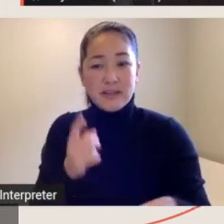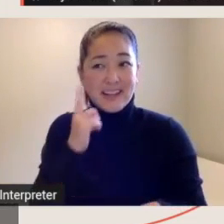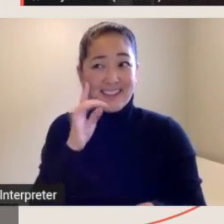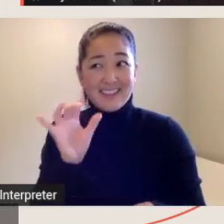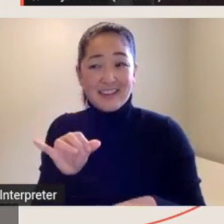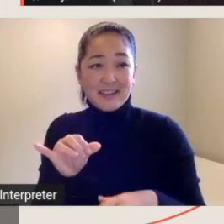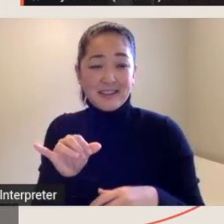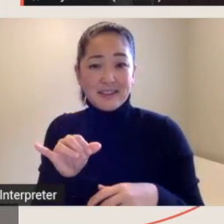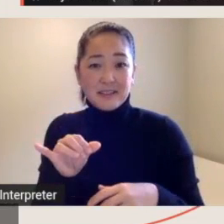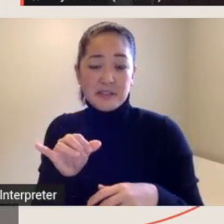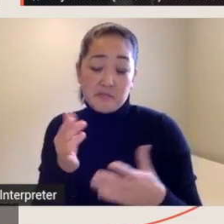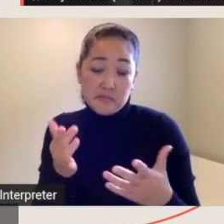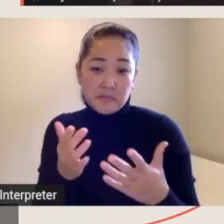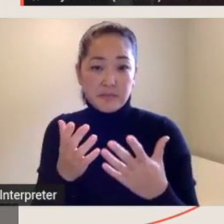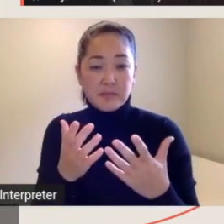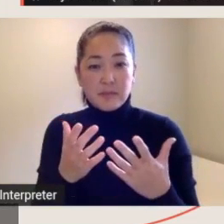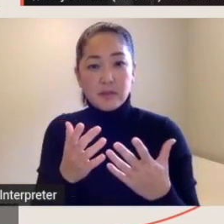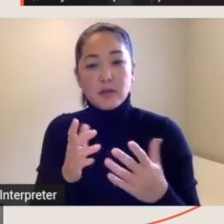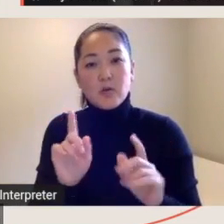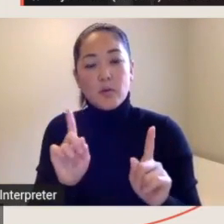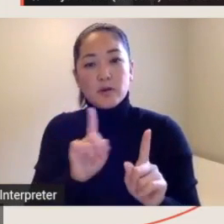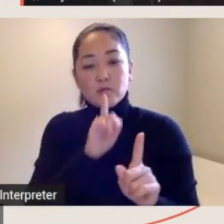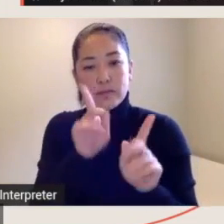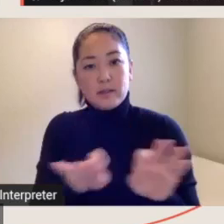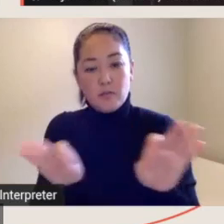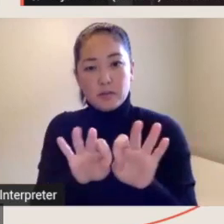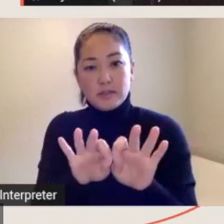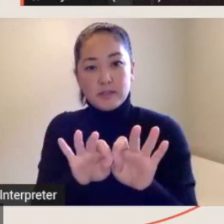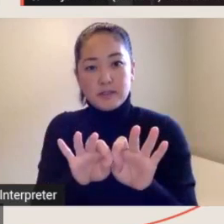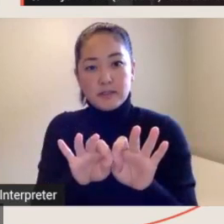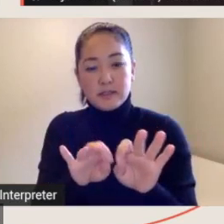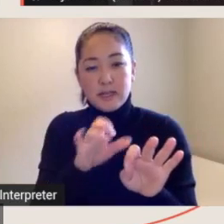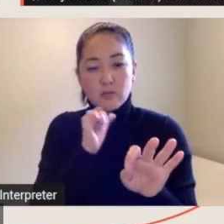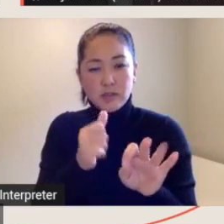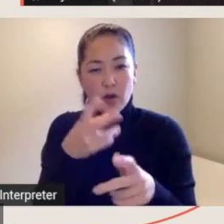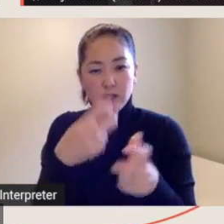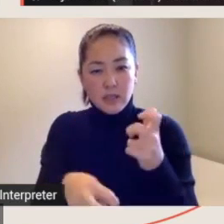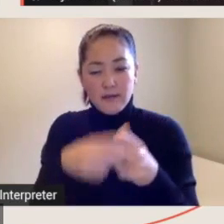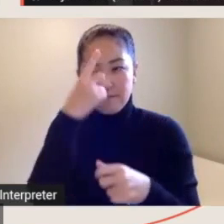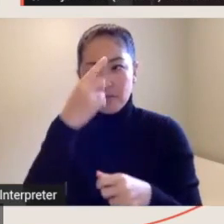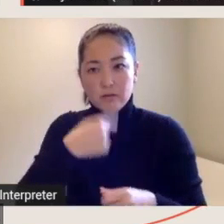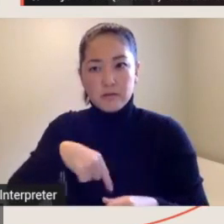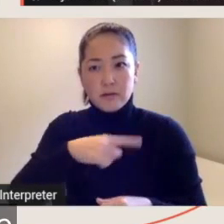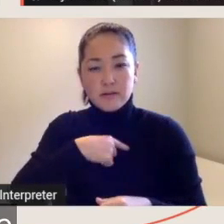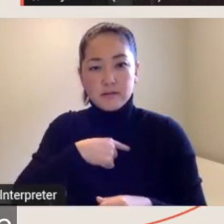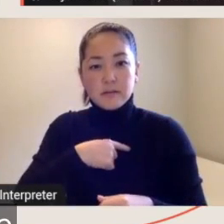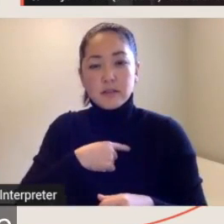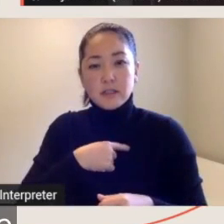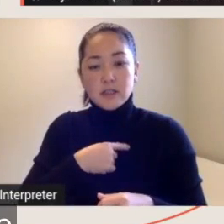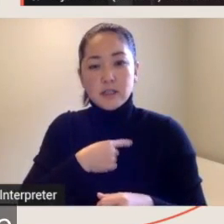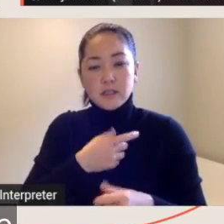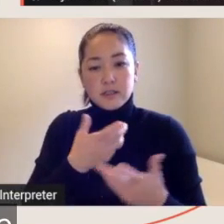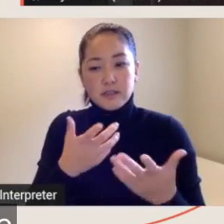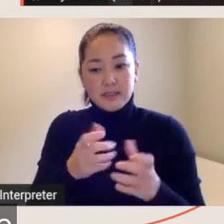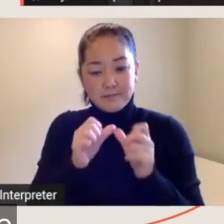valuable. I mean, that makes it valuable for me, at least. And it was not hard for us to stick to the style because of the